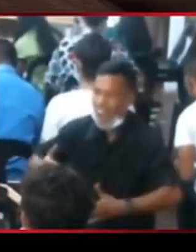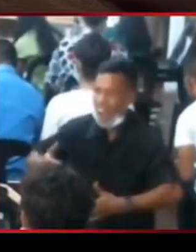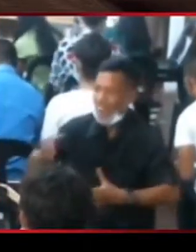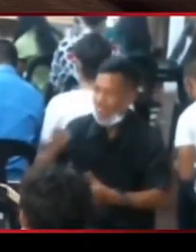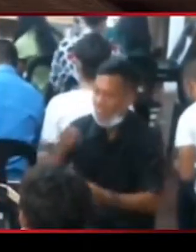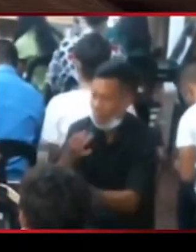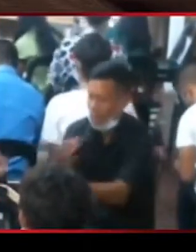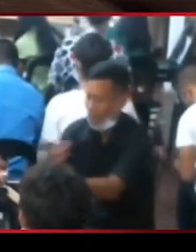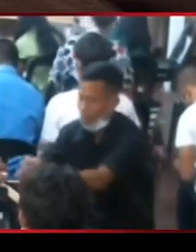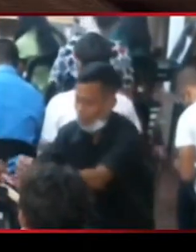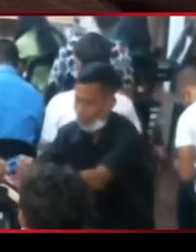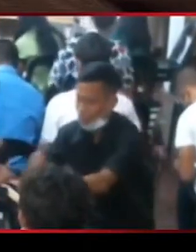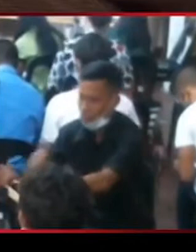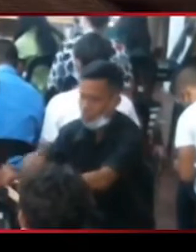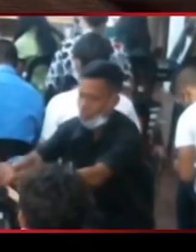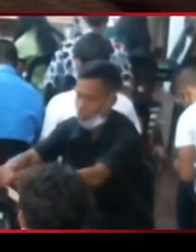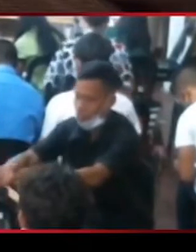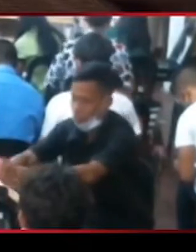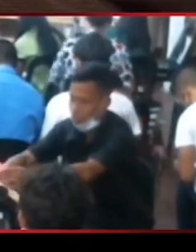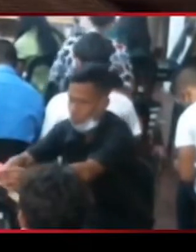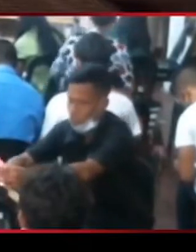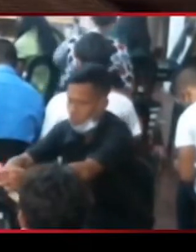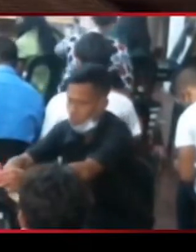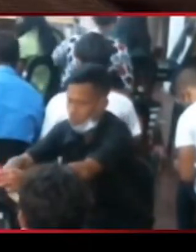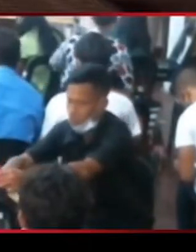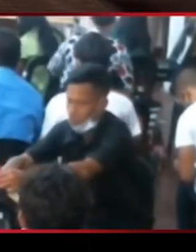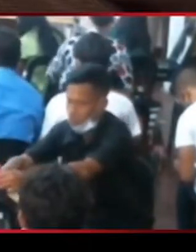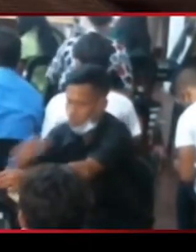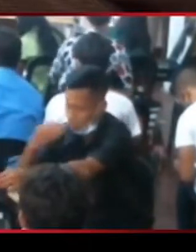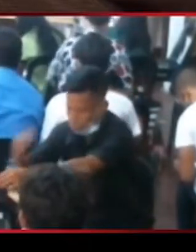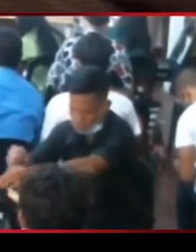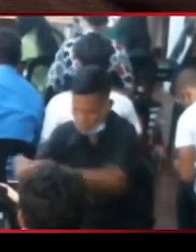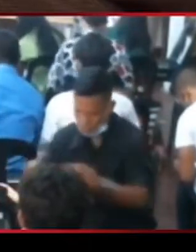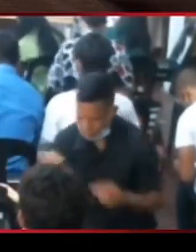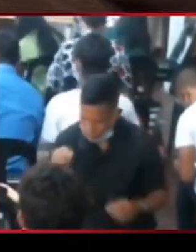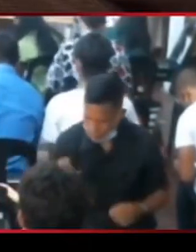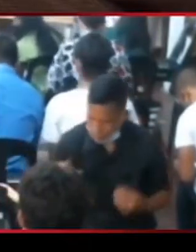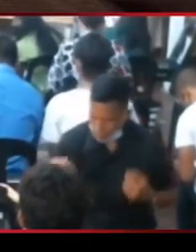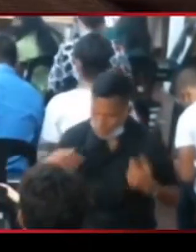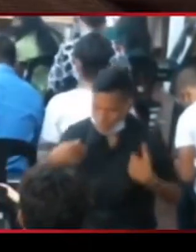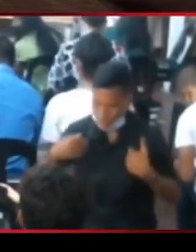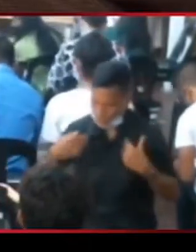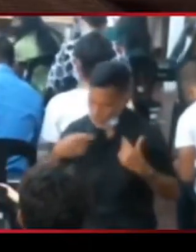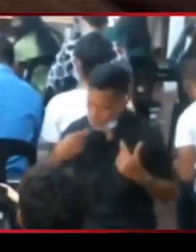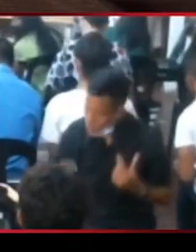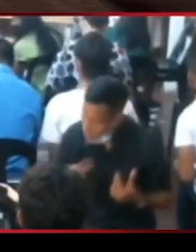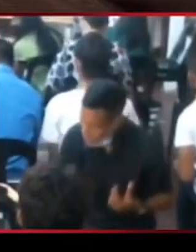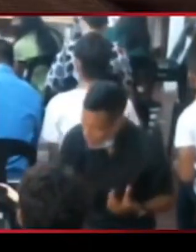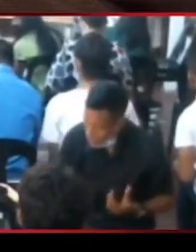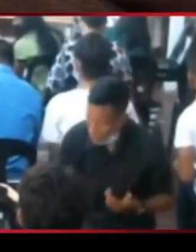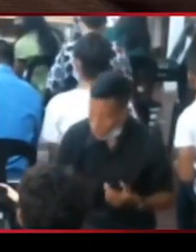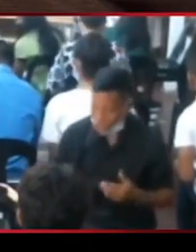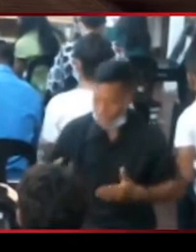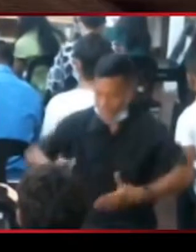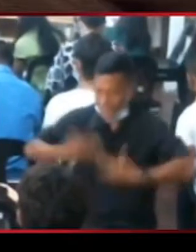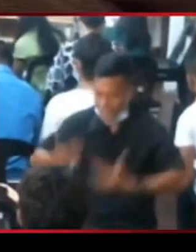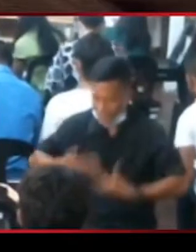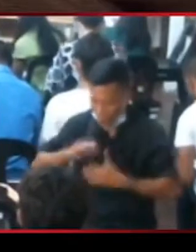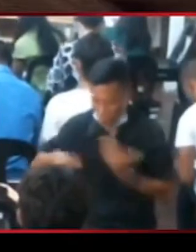But let patience have her perfect work, that ye may be perfect and